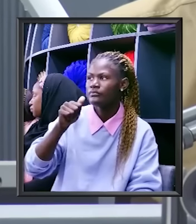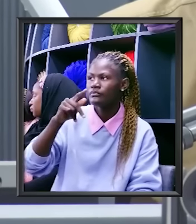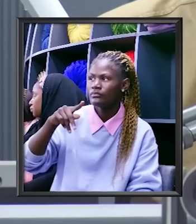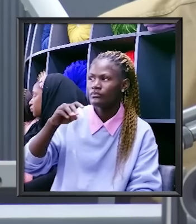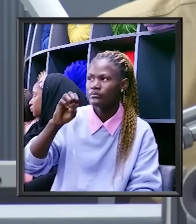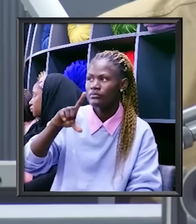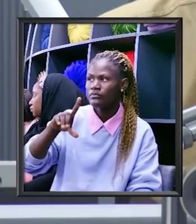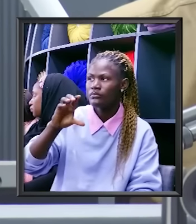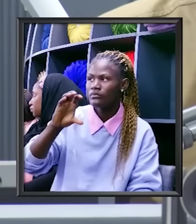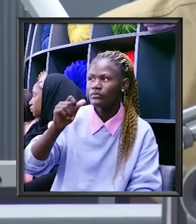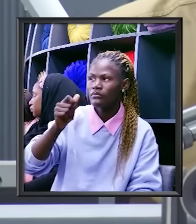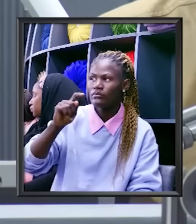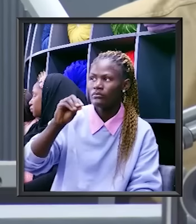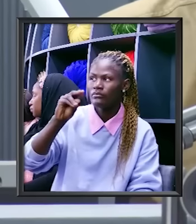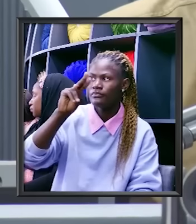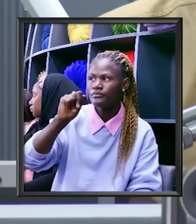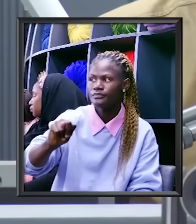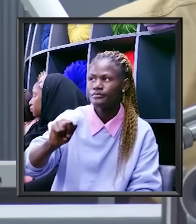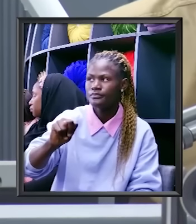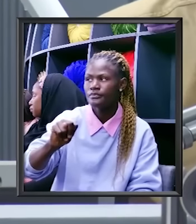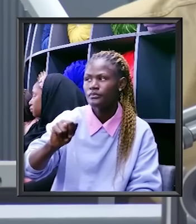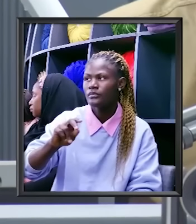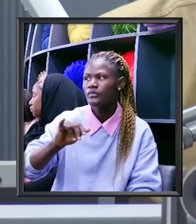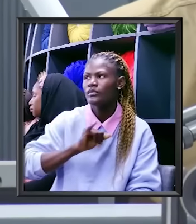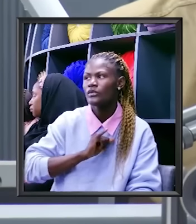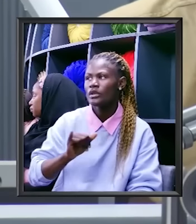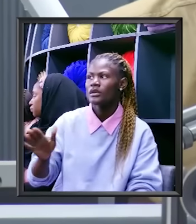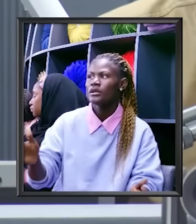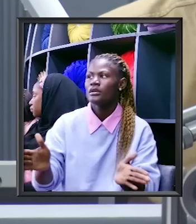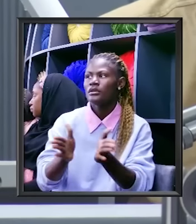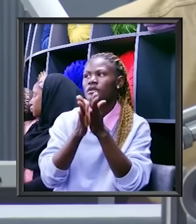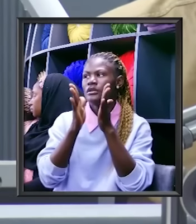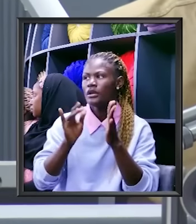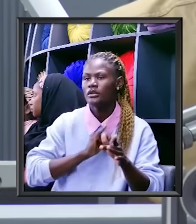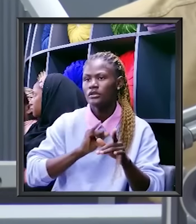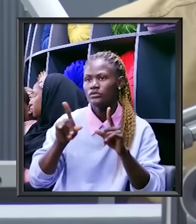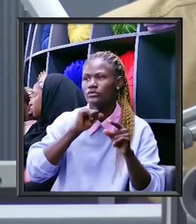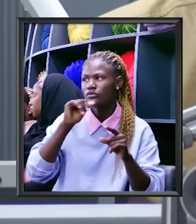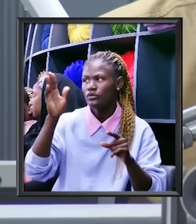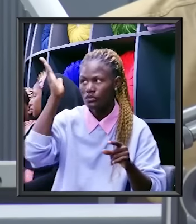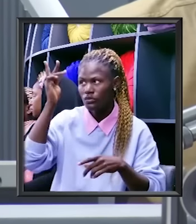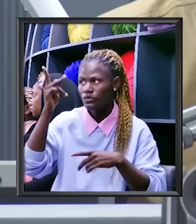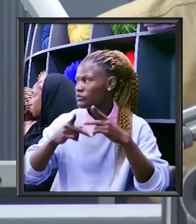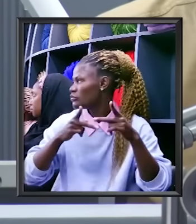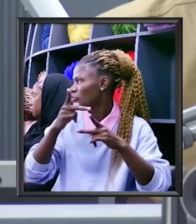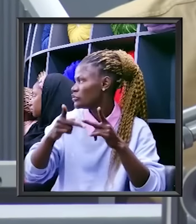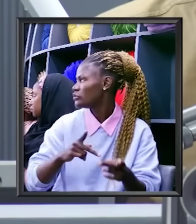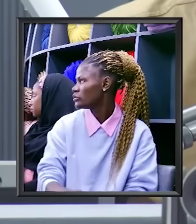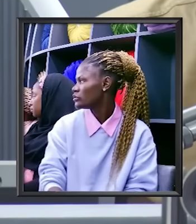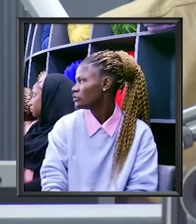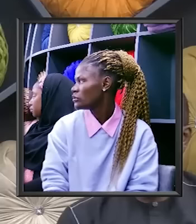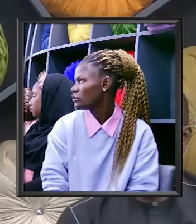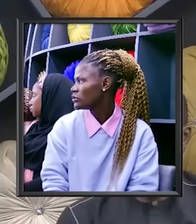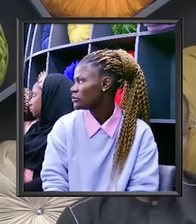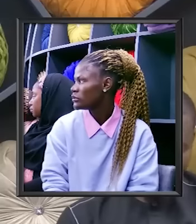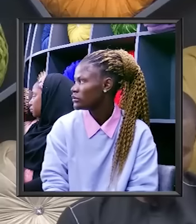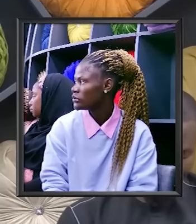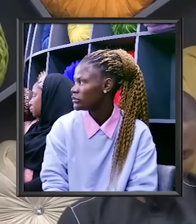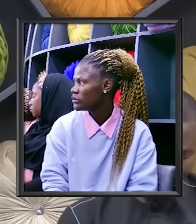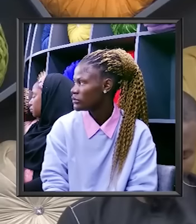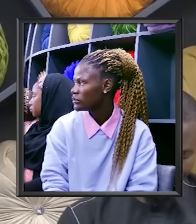year here. When I submitted, I asked because I don't know the procedure. Baba, how the thing will happen